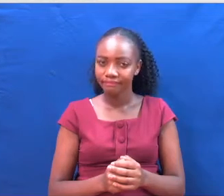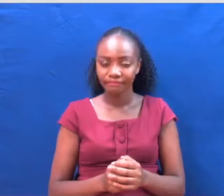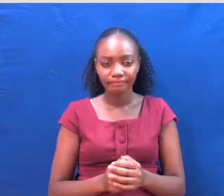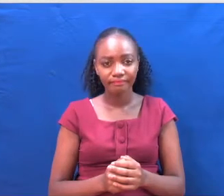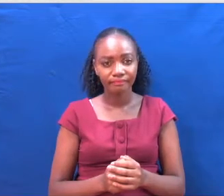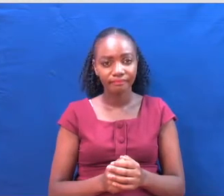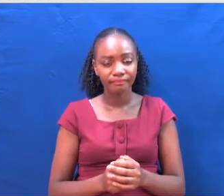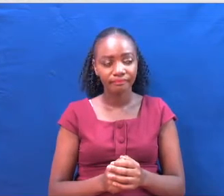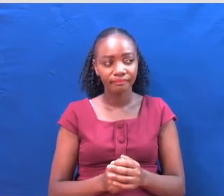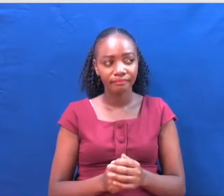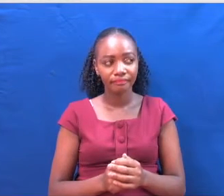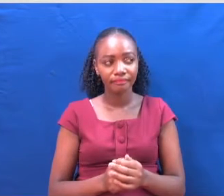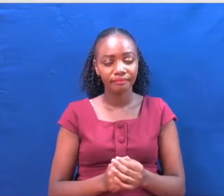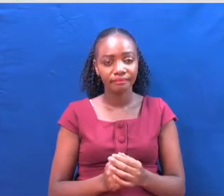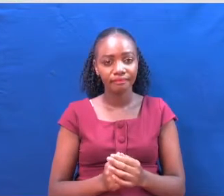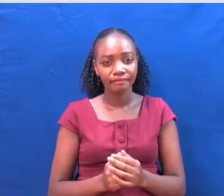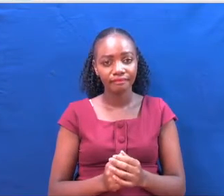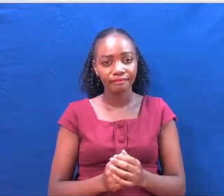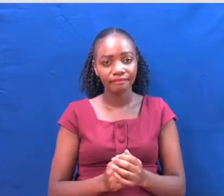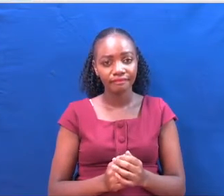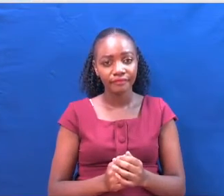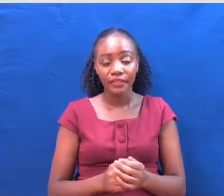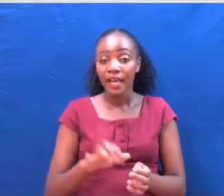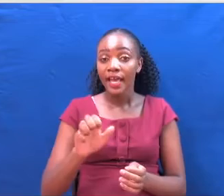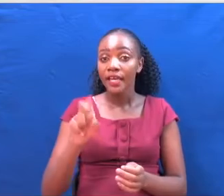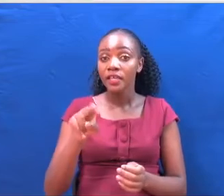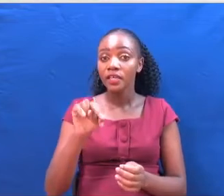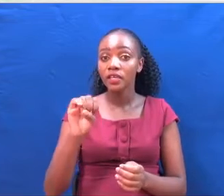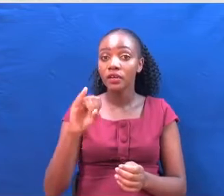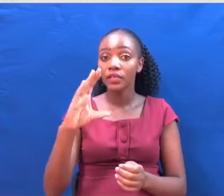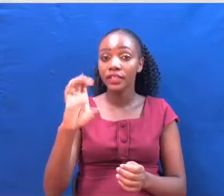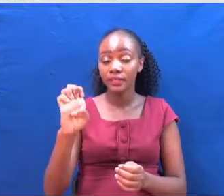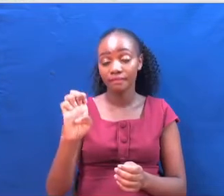Chair, there's something very interesting here. Eunice. Yes.